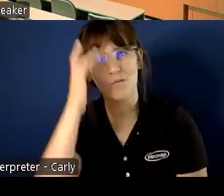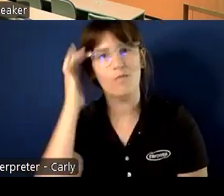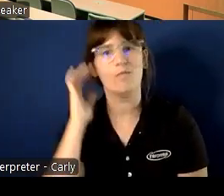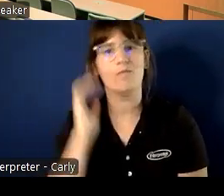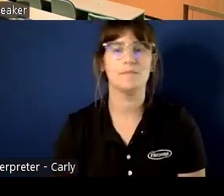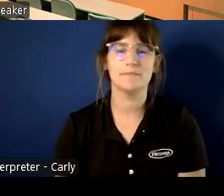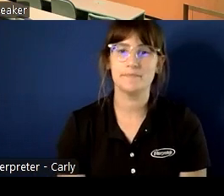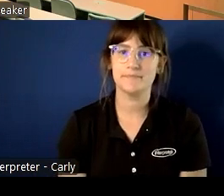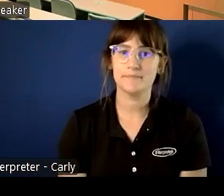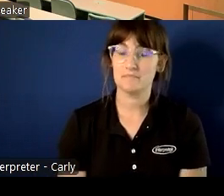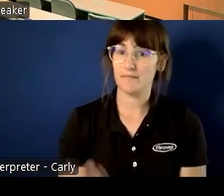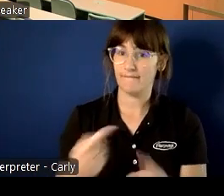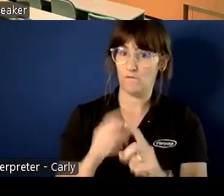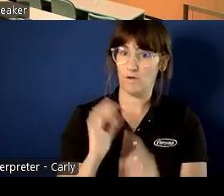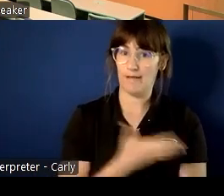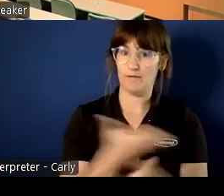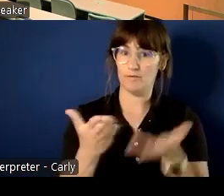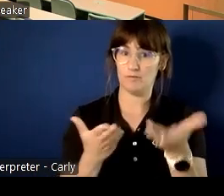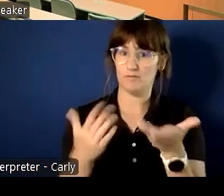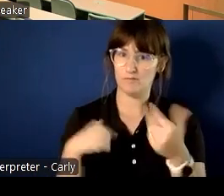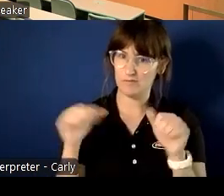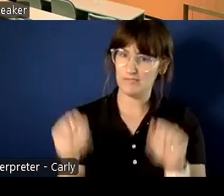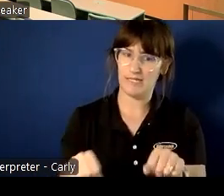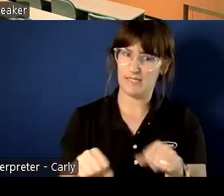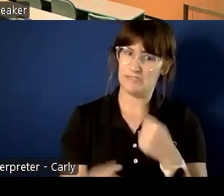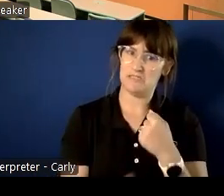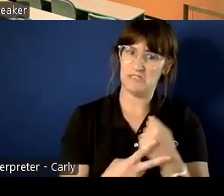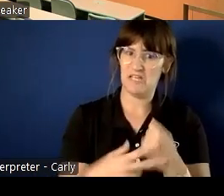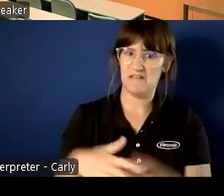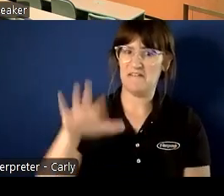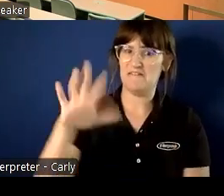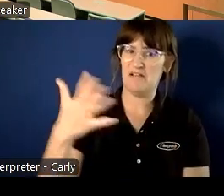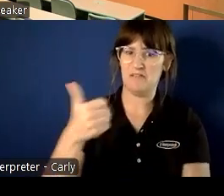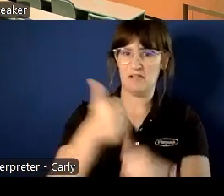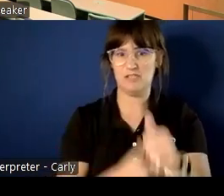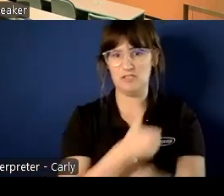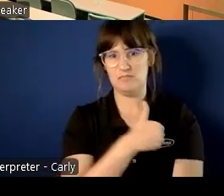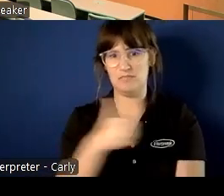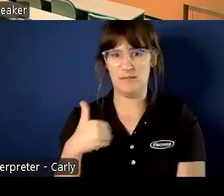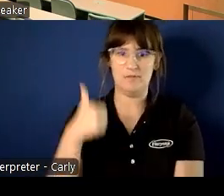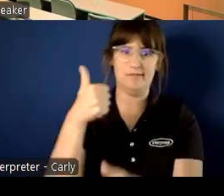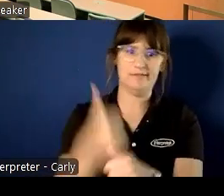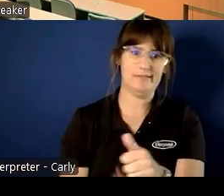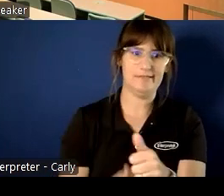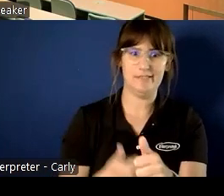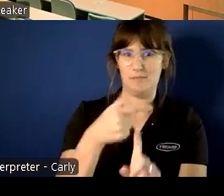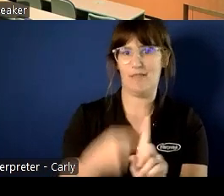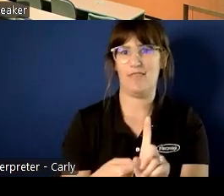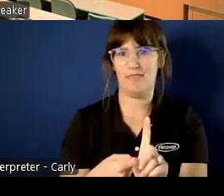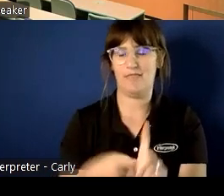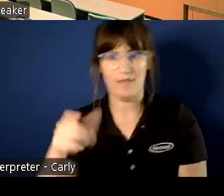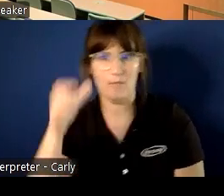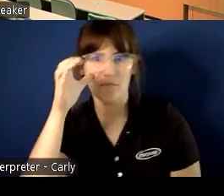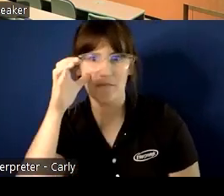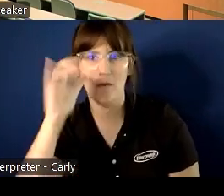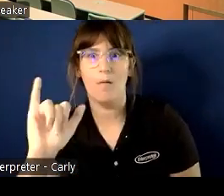well, because of our service, we're able to save $5 per member per month. They'll listen to that. Don't